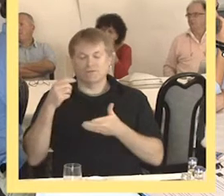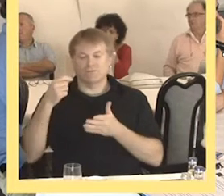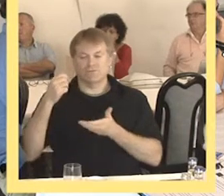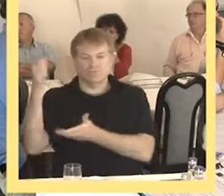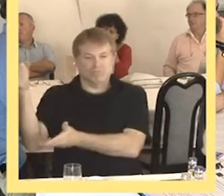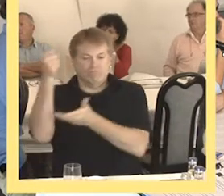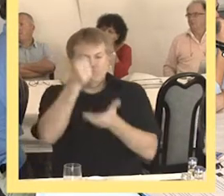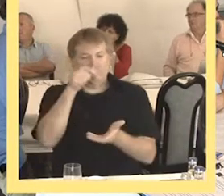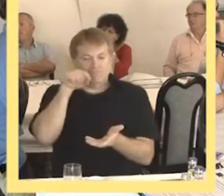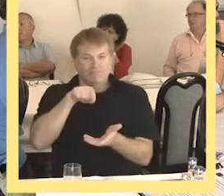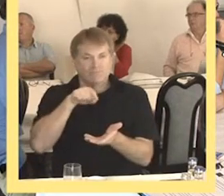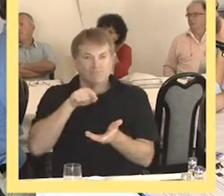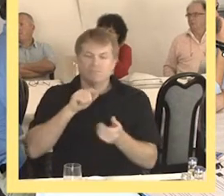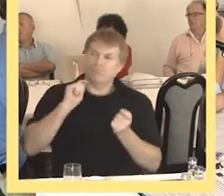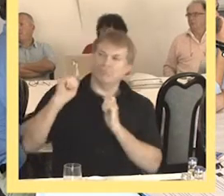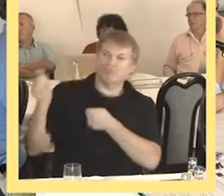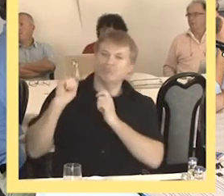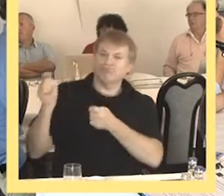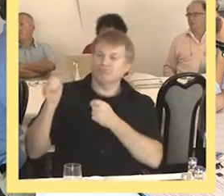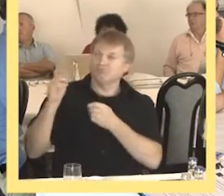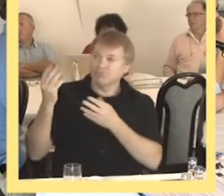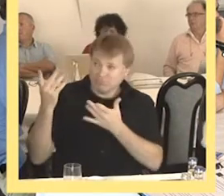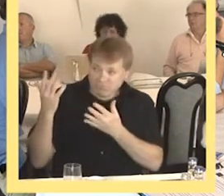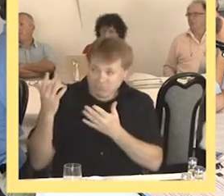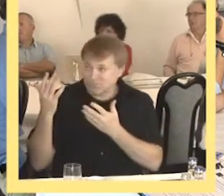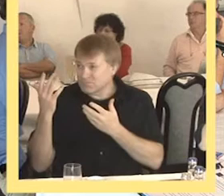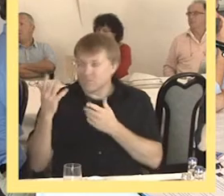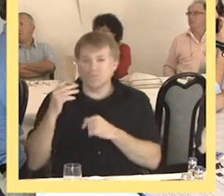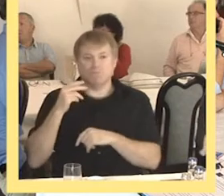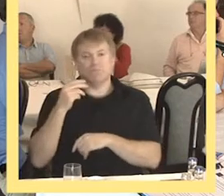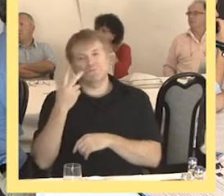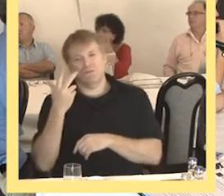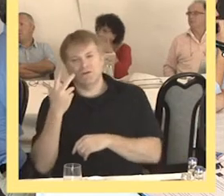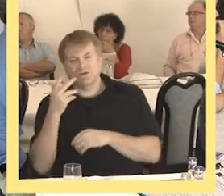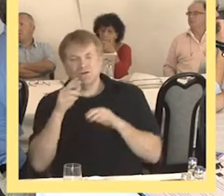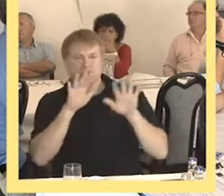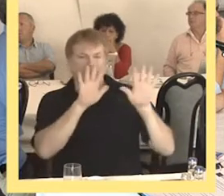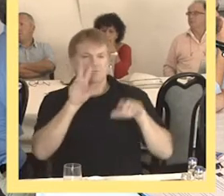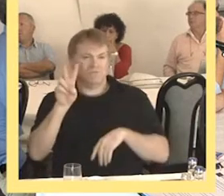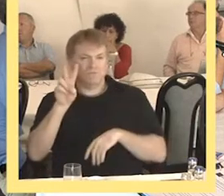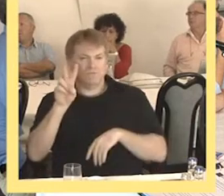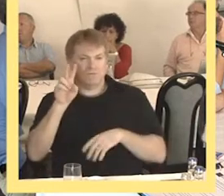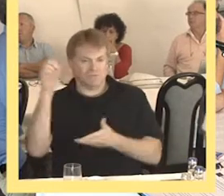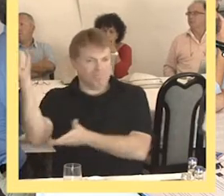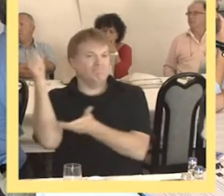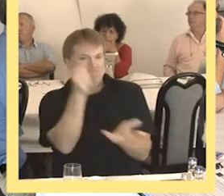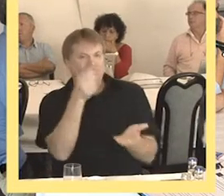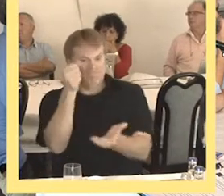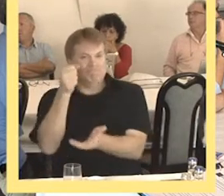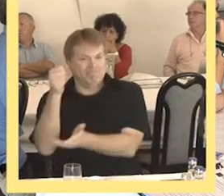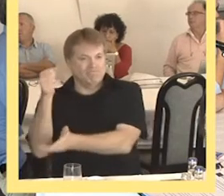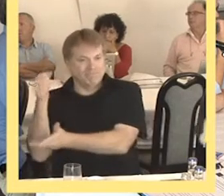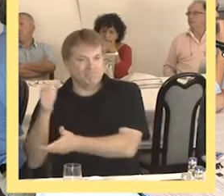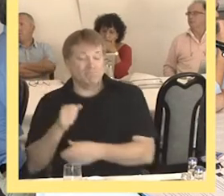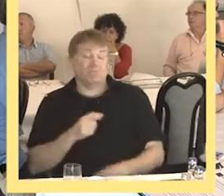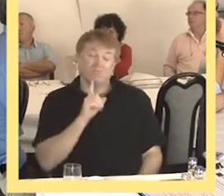that about 12 have been funded, and you always have to imagine that out of these 12, 11